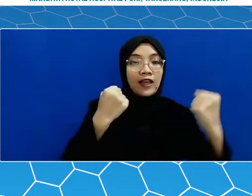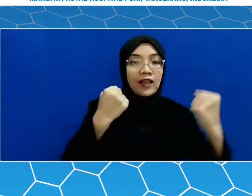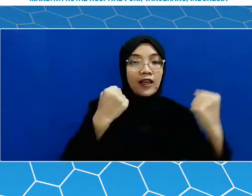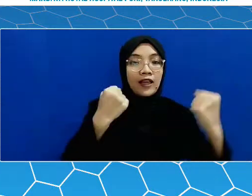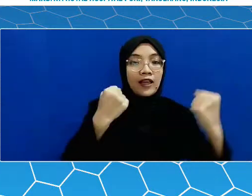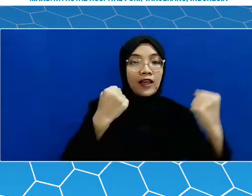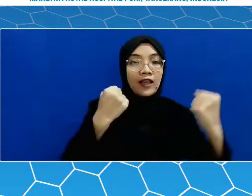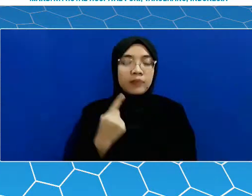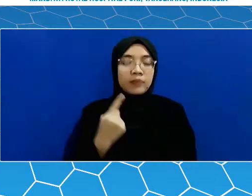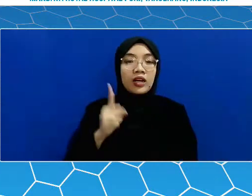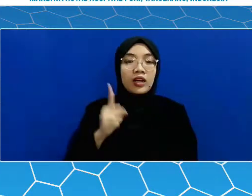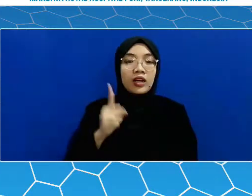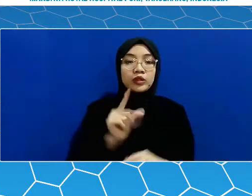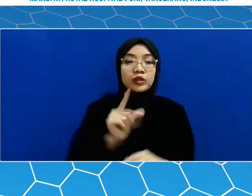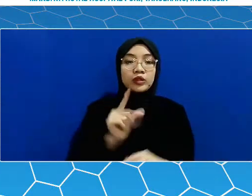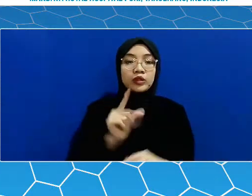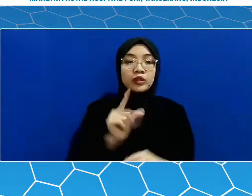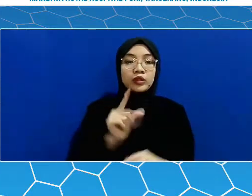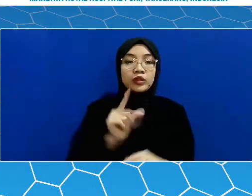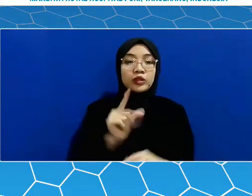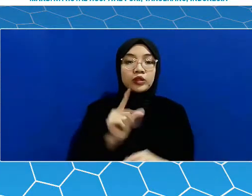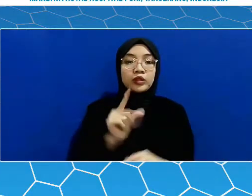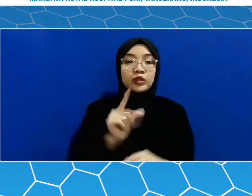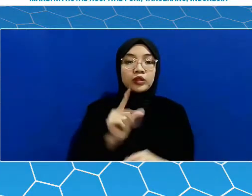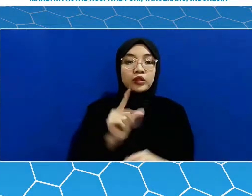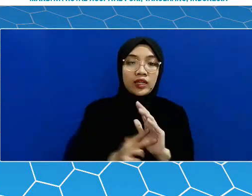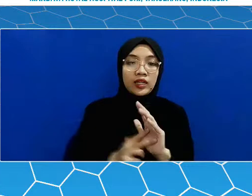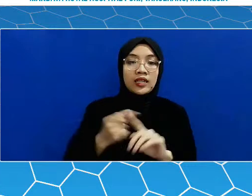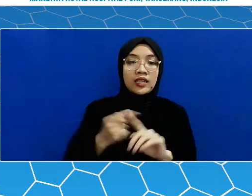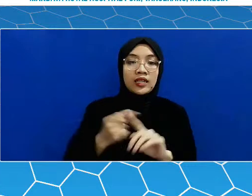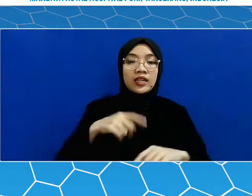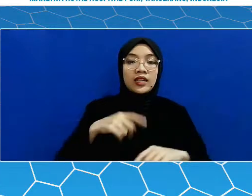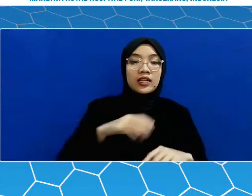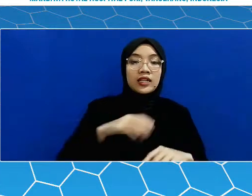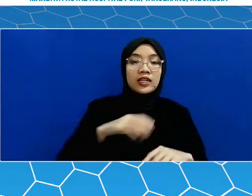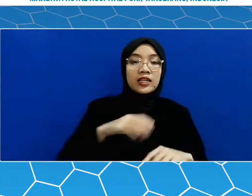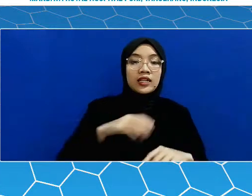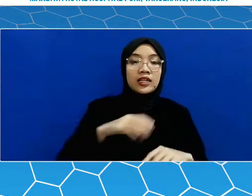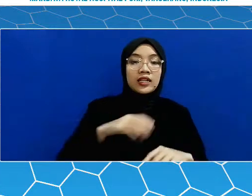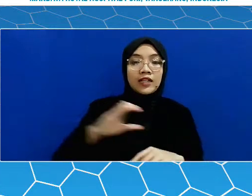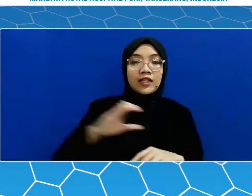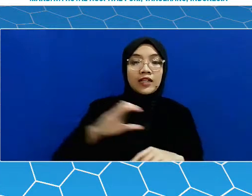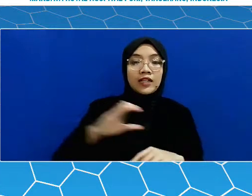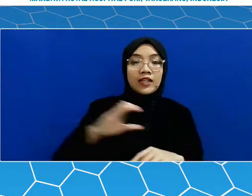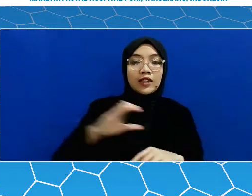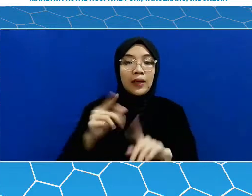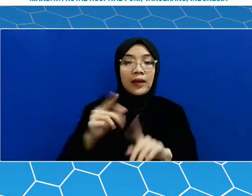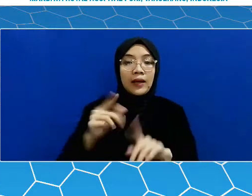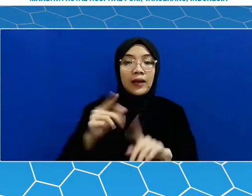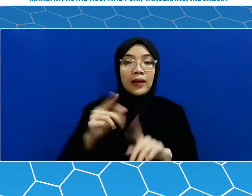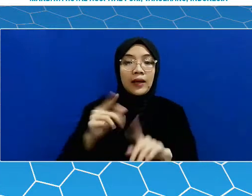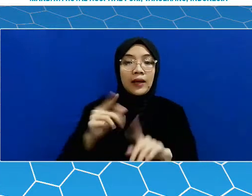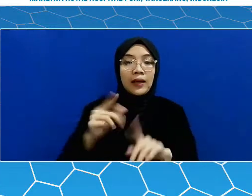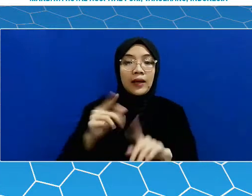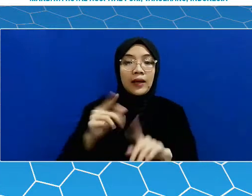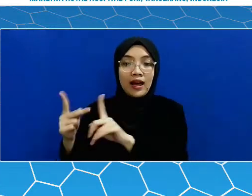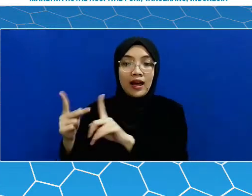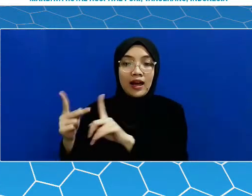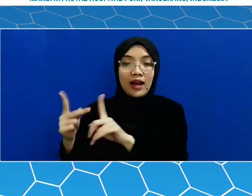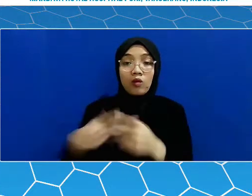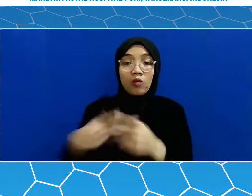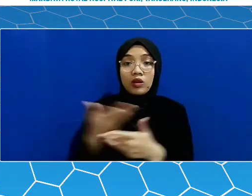the clinic hospital. And then we can, maybe if the patient cannot go overseas to seek the